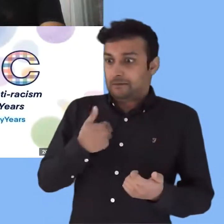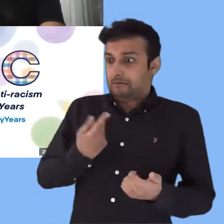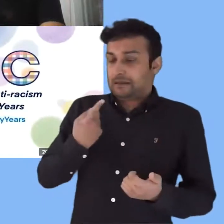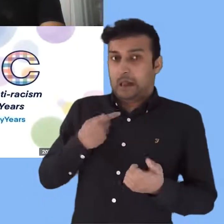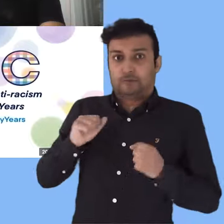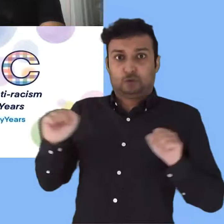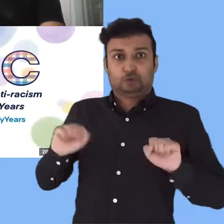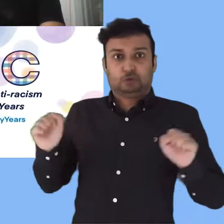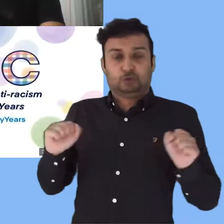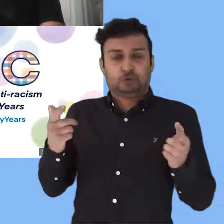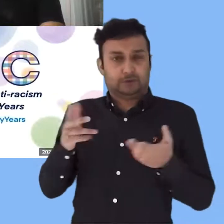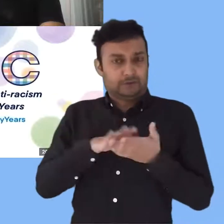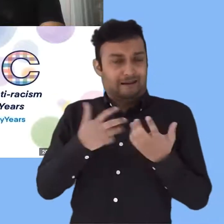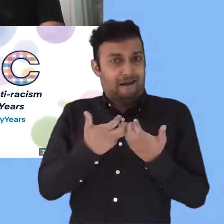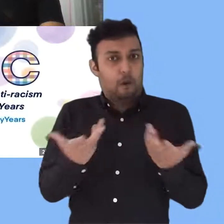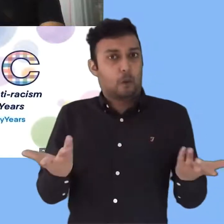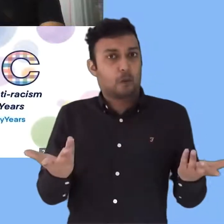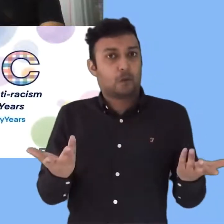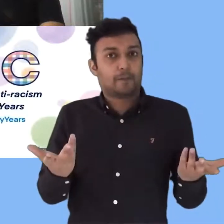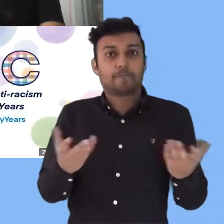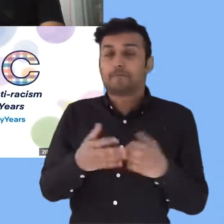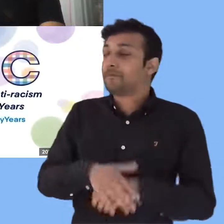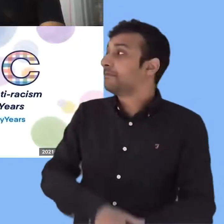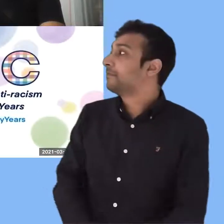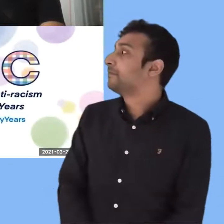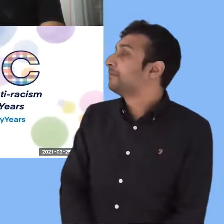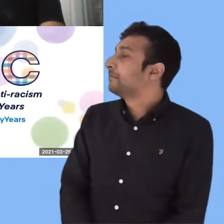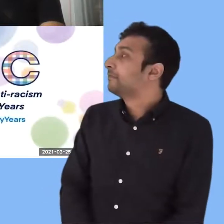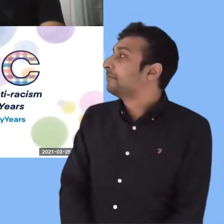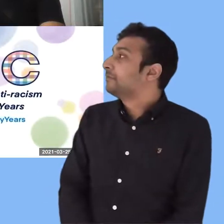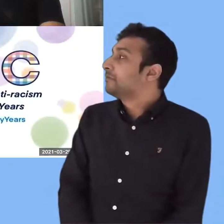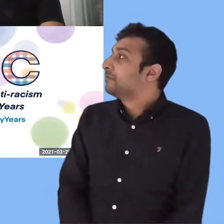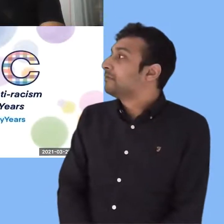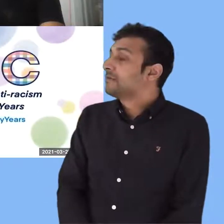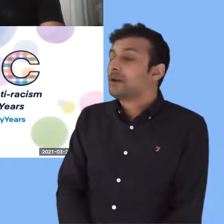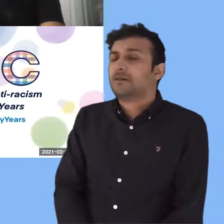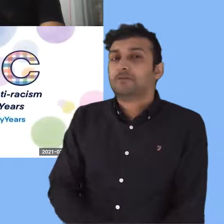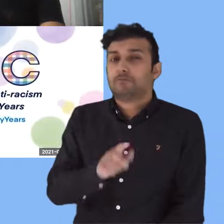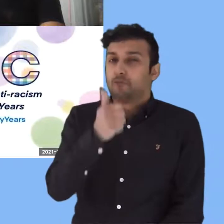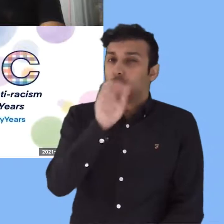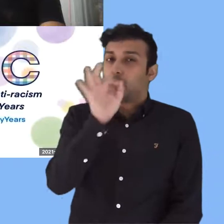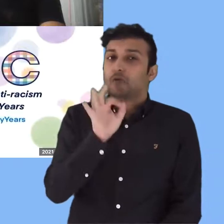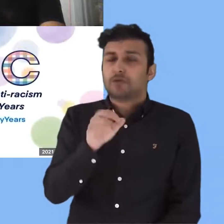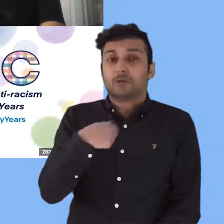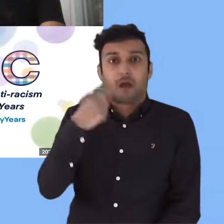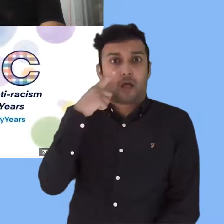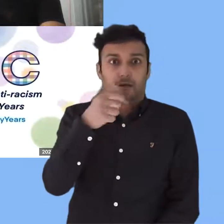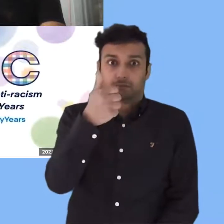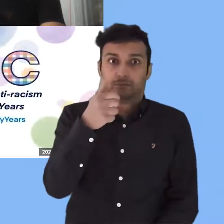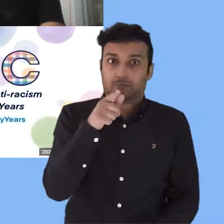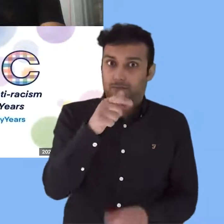yeah, I think it's great that you're acknowledging that's where you're at, the person who asked that question, that you've just started, and that